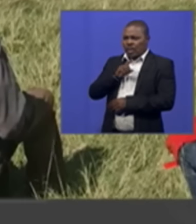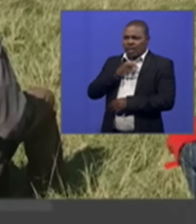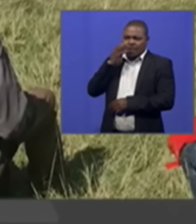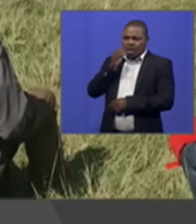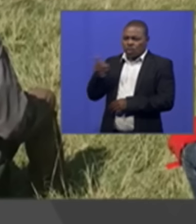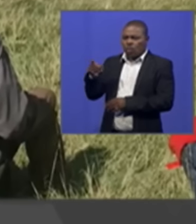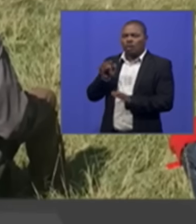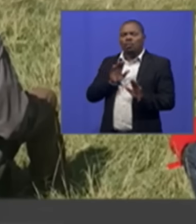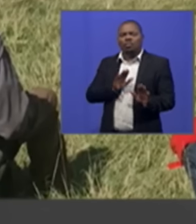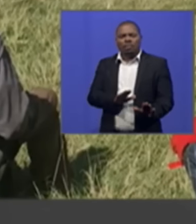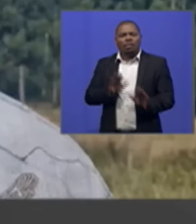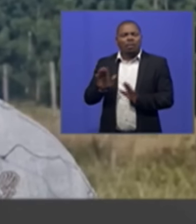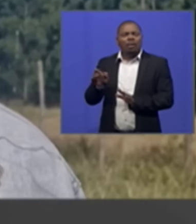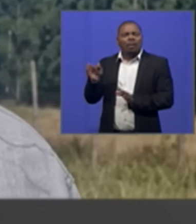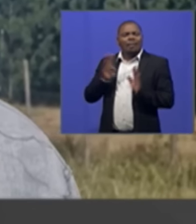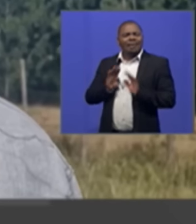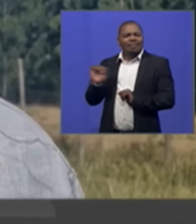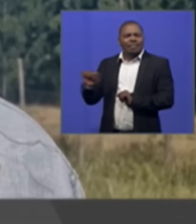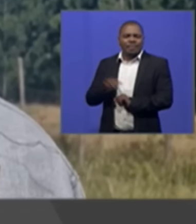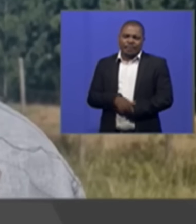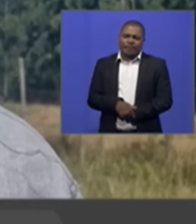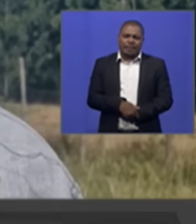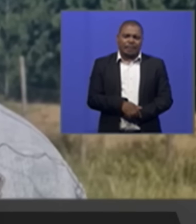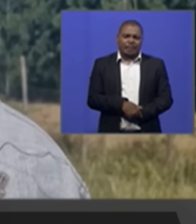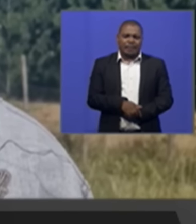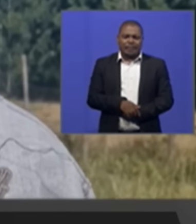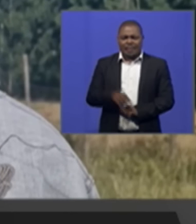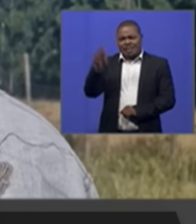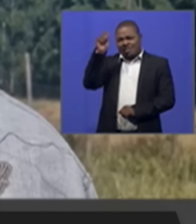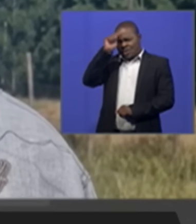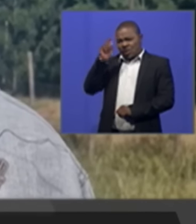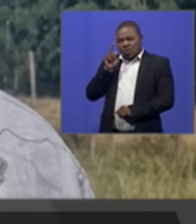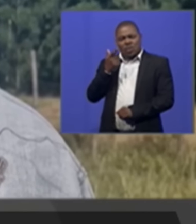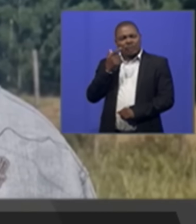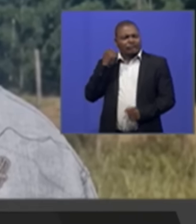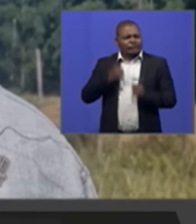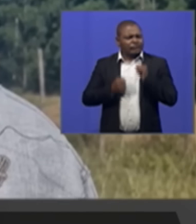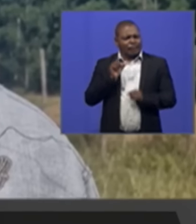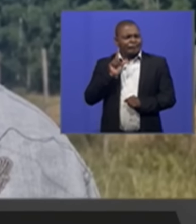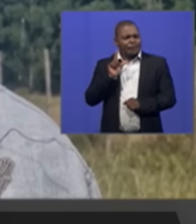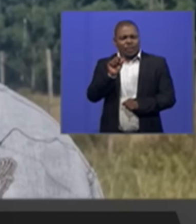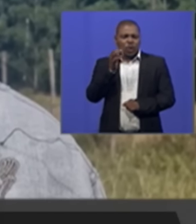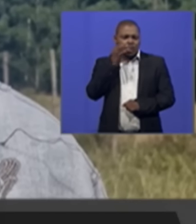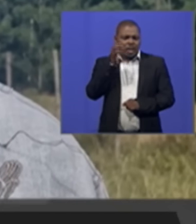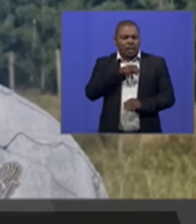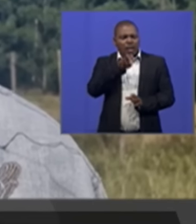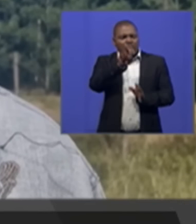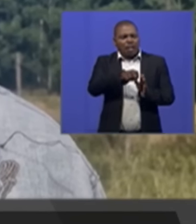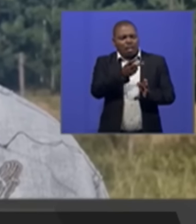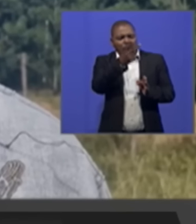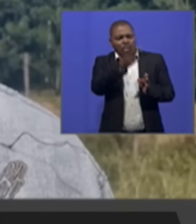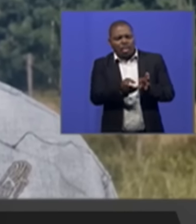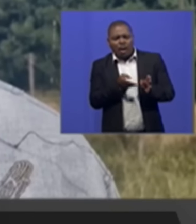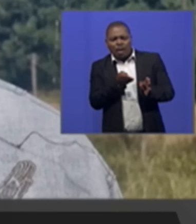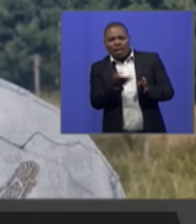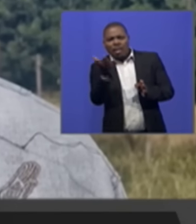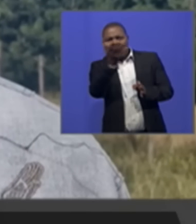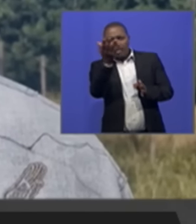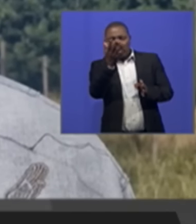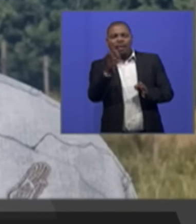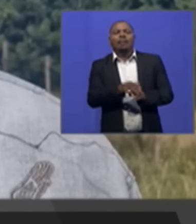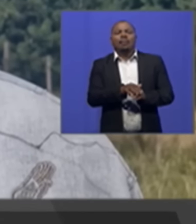a ithobilego. Mošemane o ile a tšwelela a ketima a re o bone lebitla la go se iše kgole ka sethokgeng